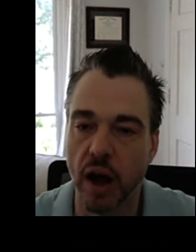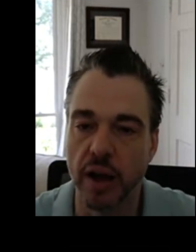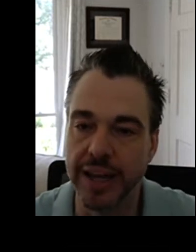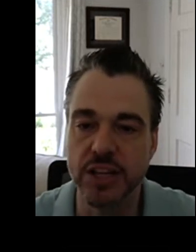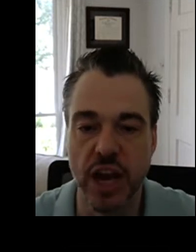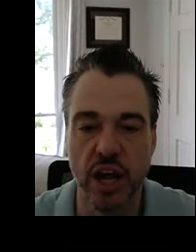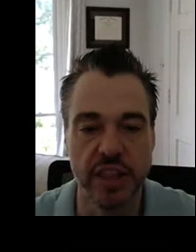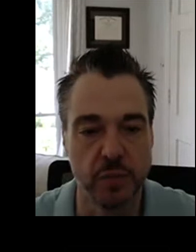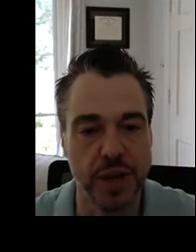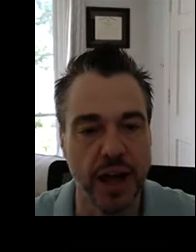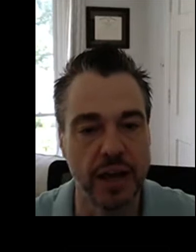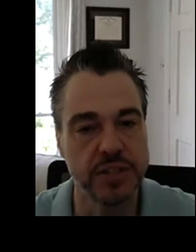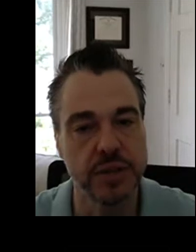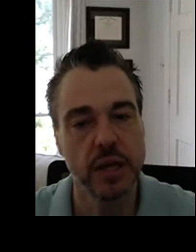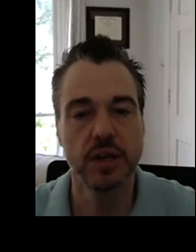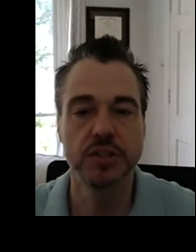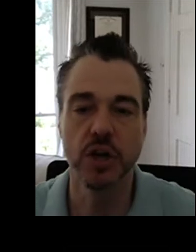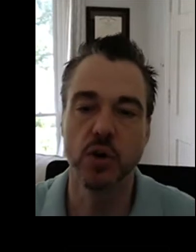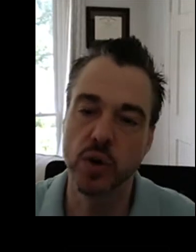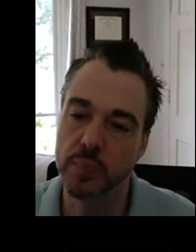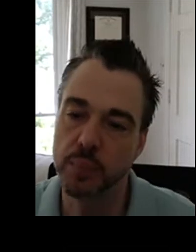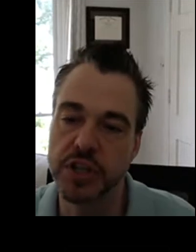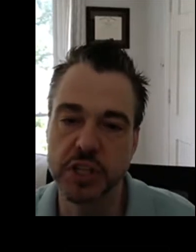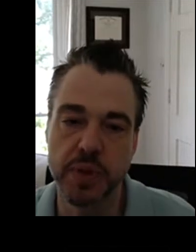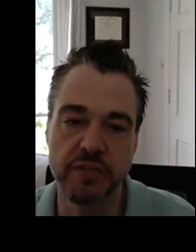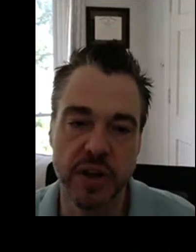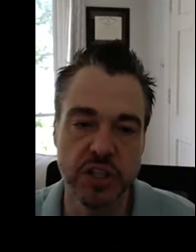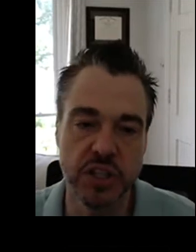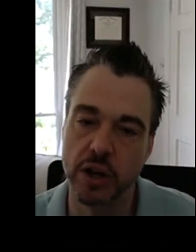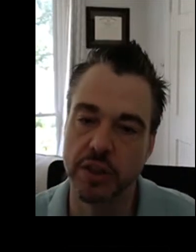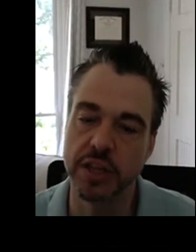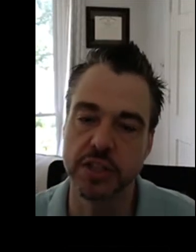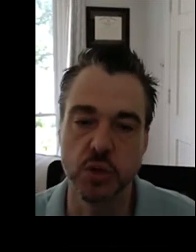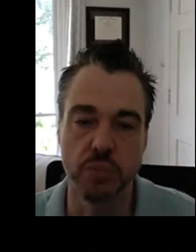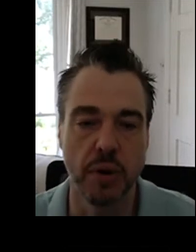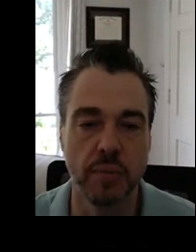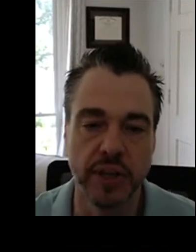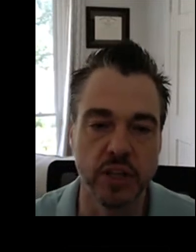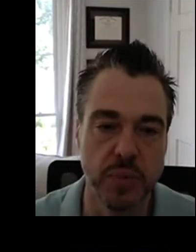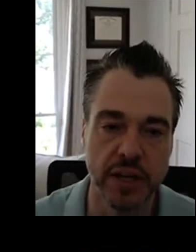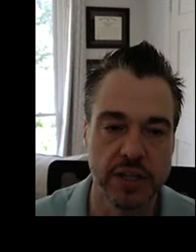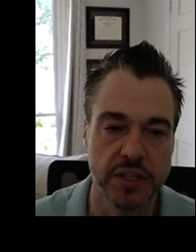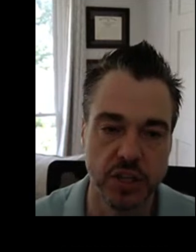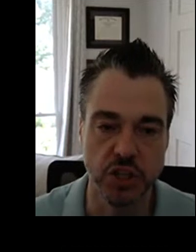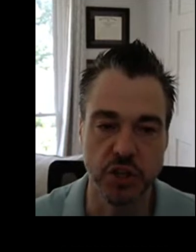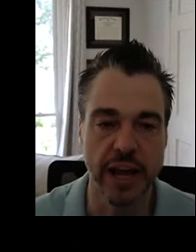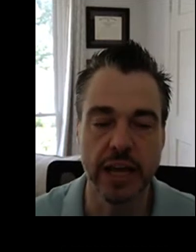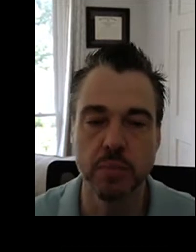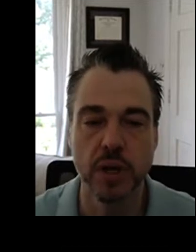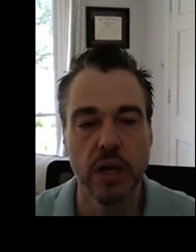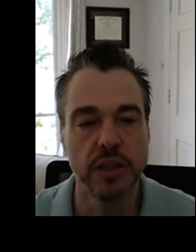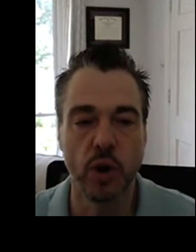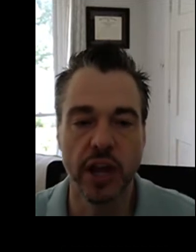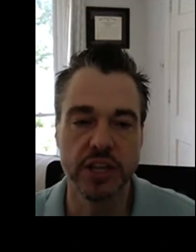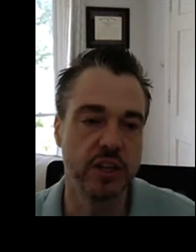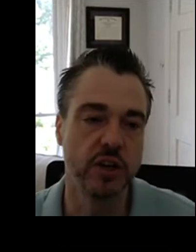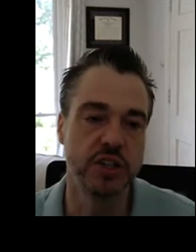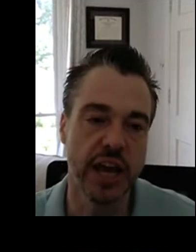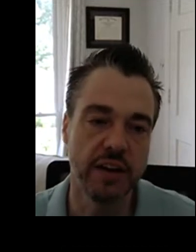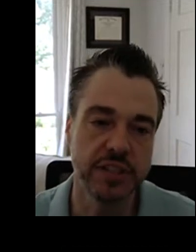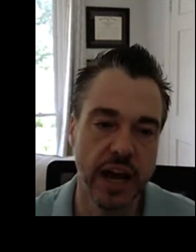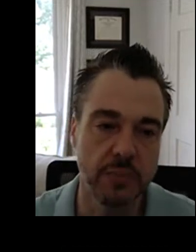check each county that applies. So participant information, there are things that you would probably expect, just such as your name. Then